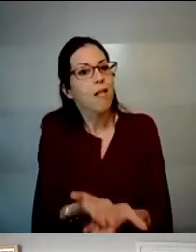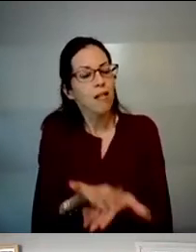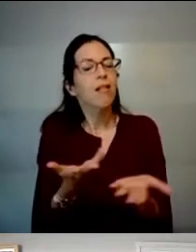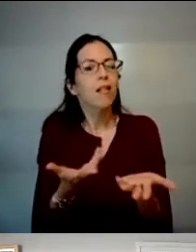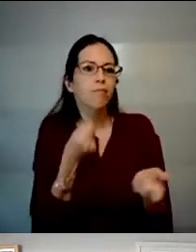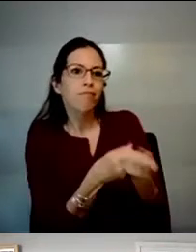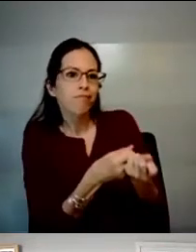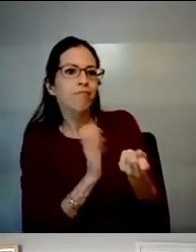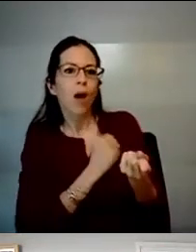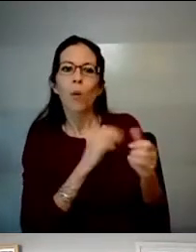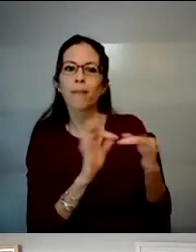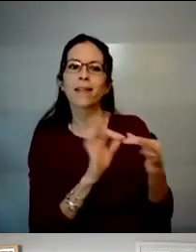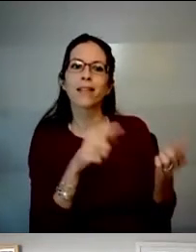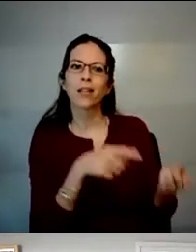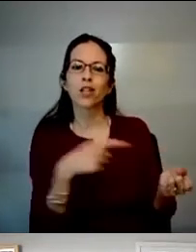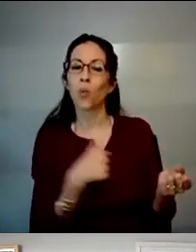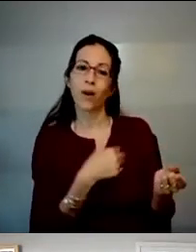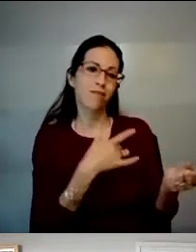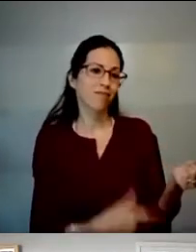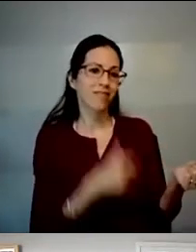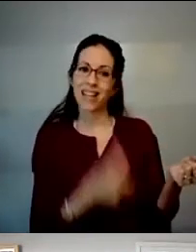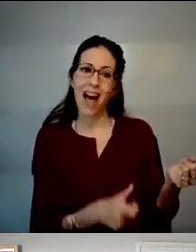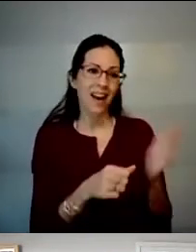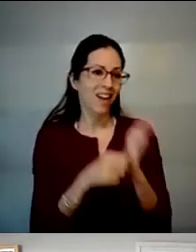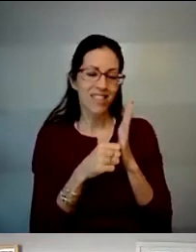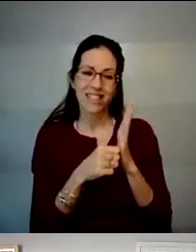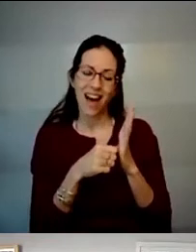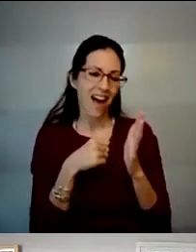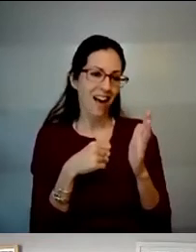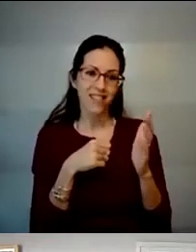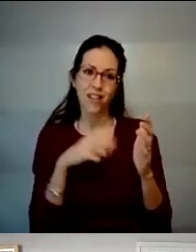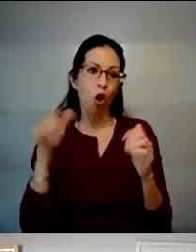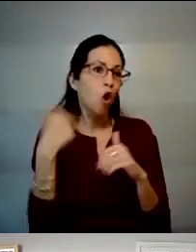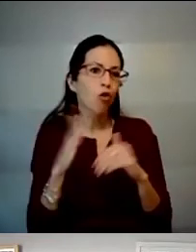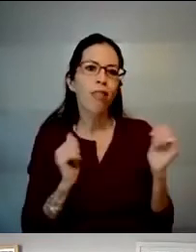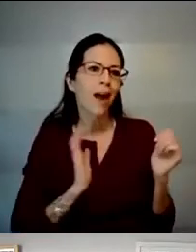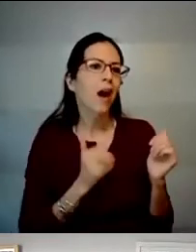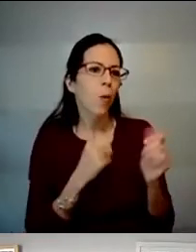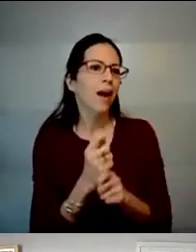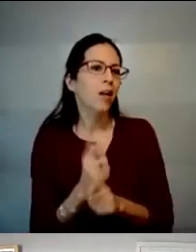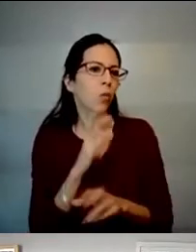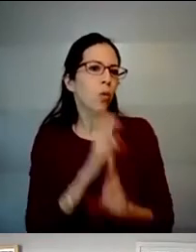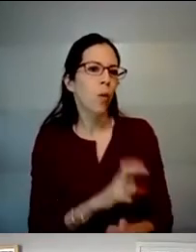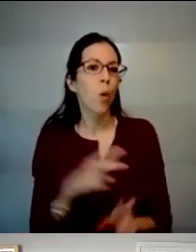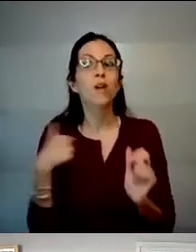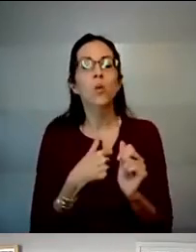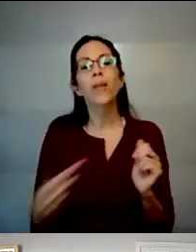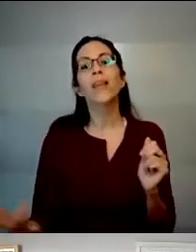our messaging that we normally don't highlight outside of our like our annual report. So kind of bringing in these